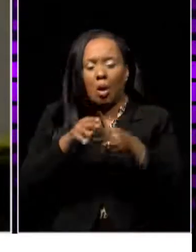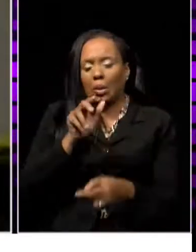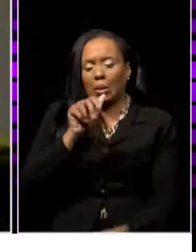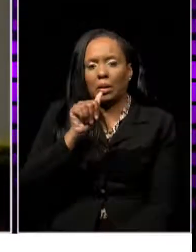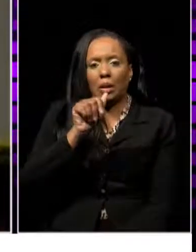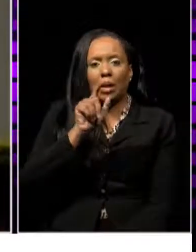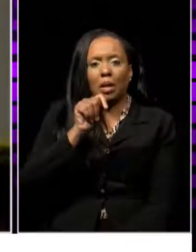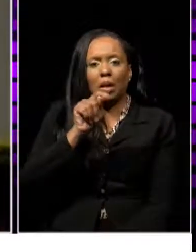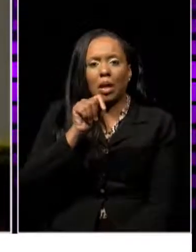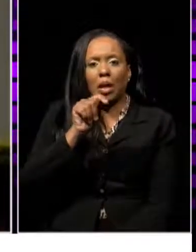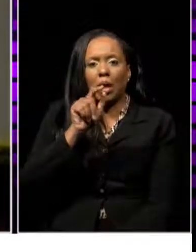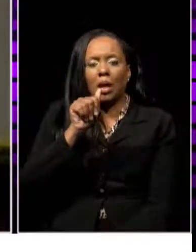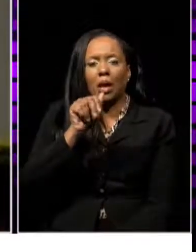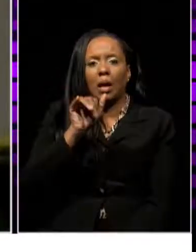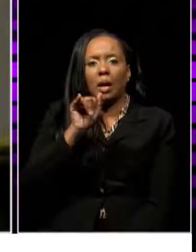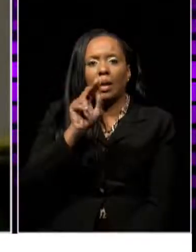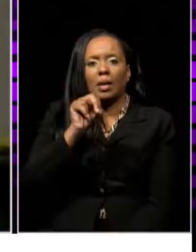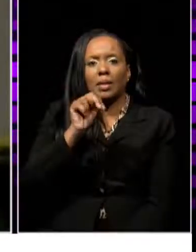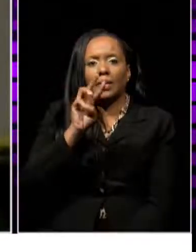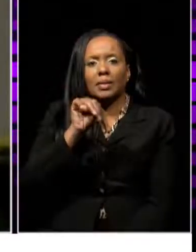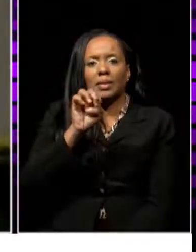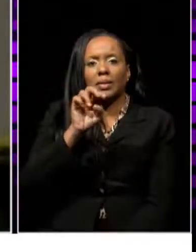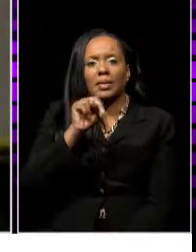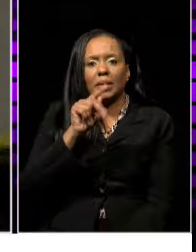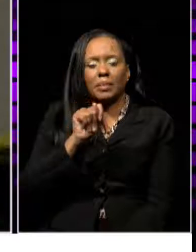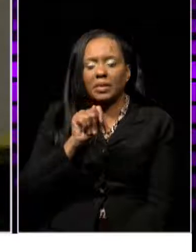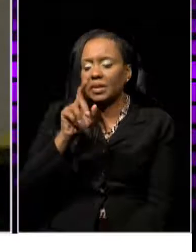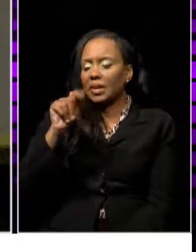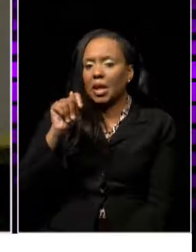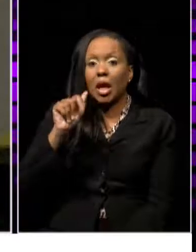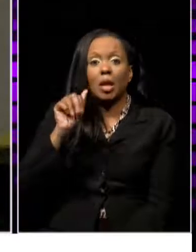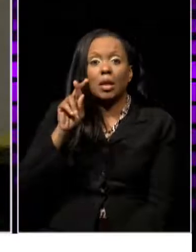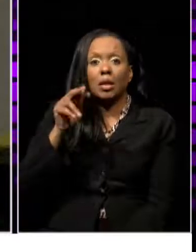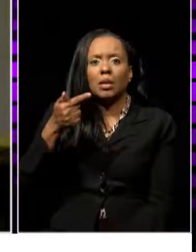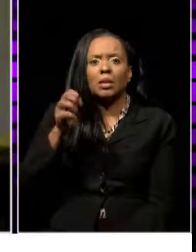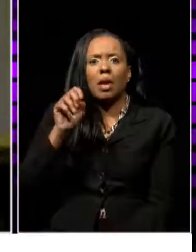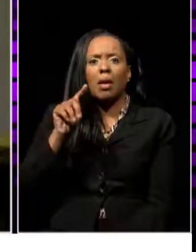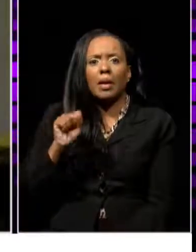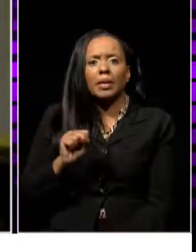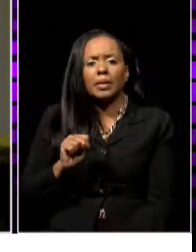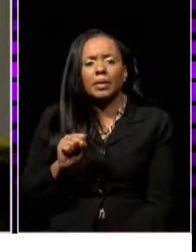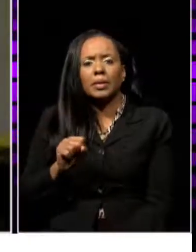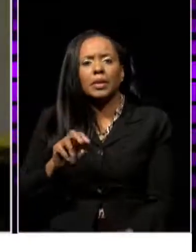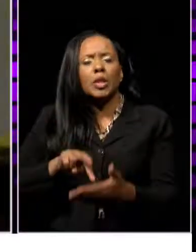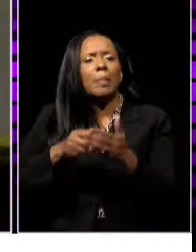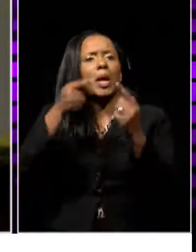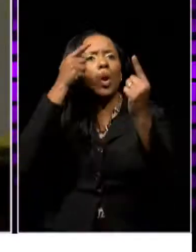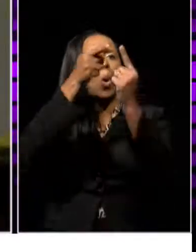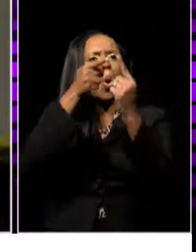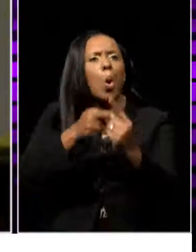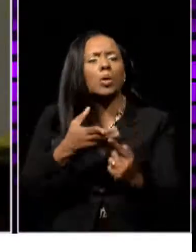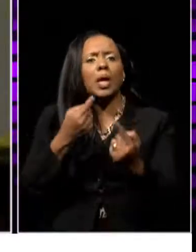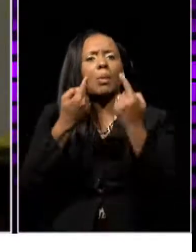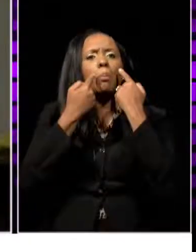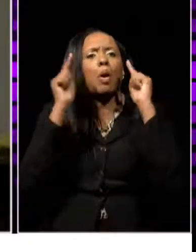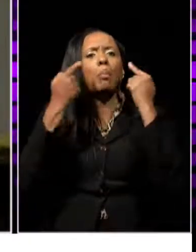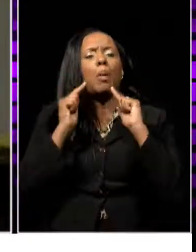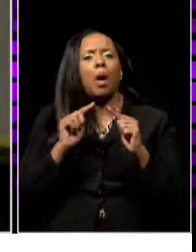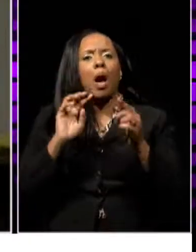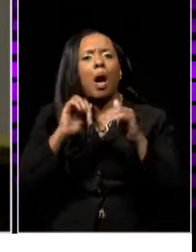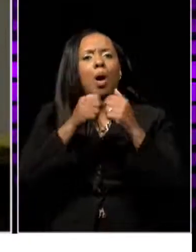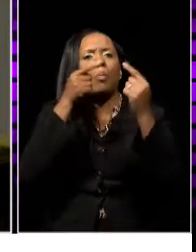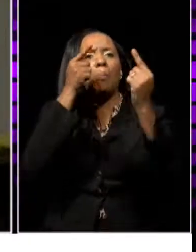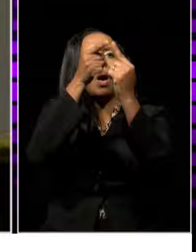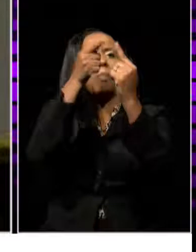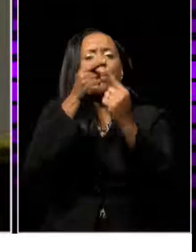digital copy that parents can get for every year. Although we do need an updated attainment targets and curriculum in our